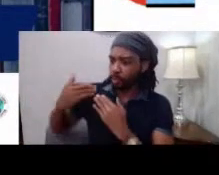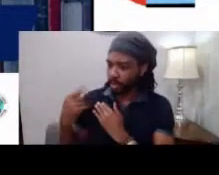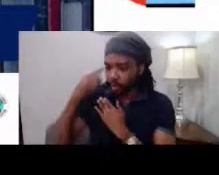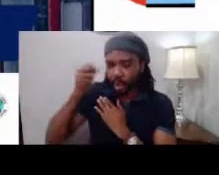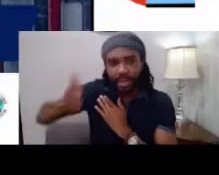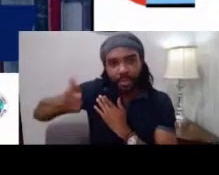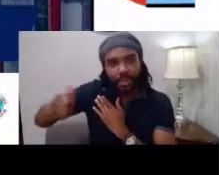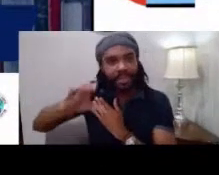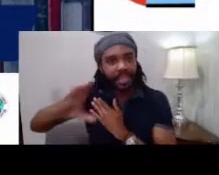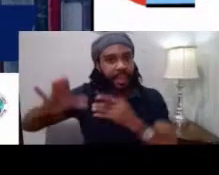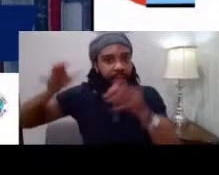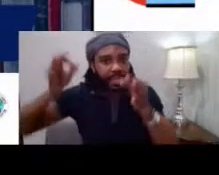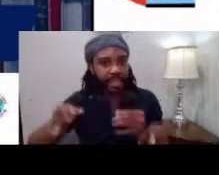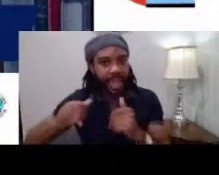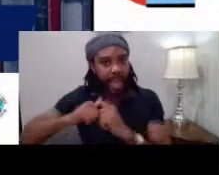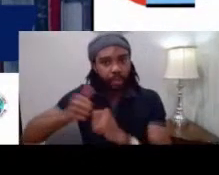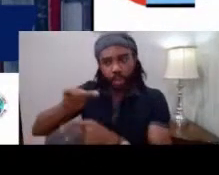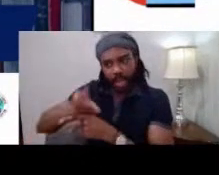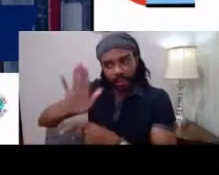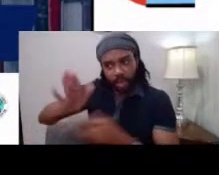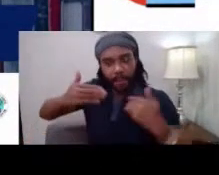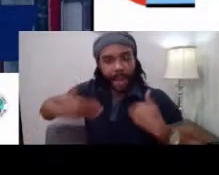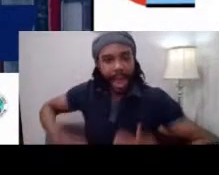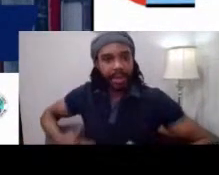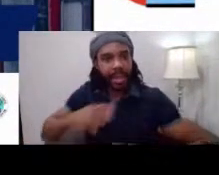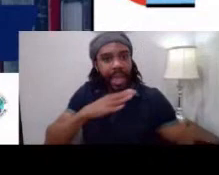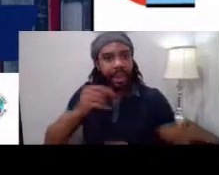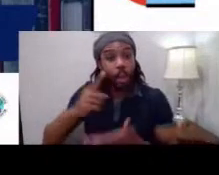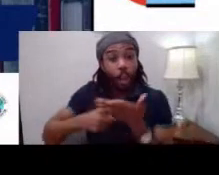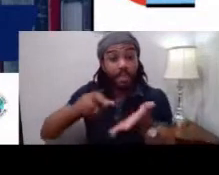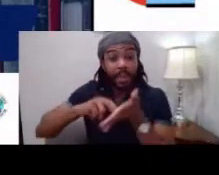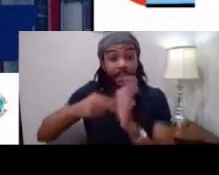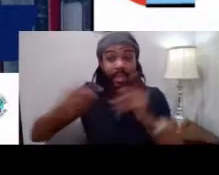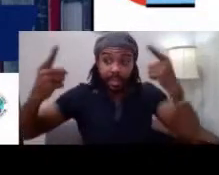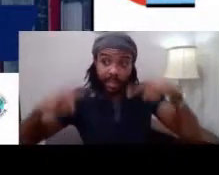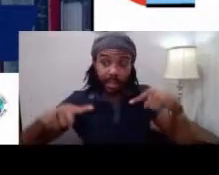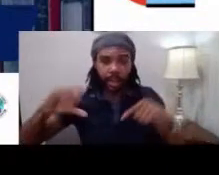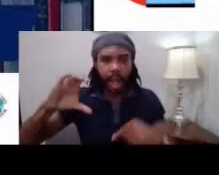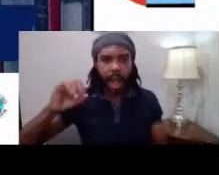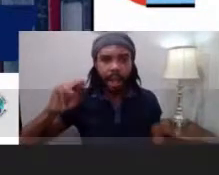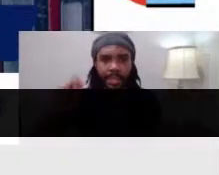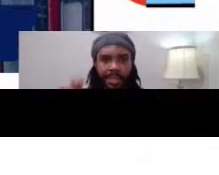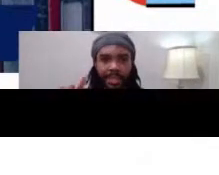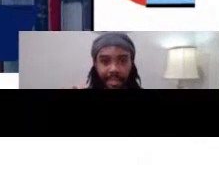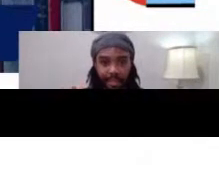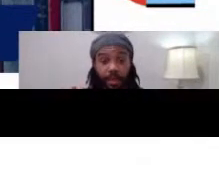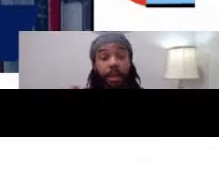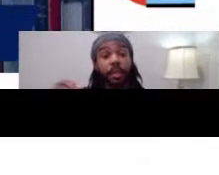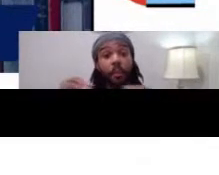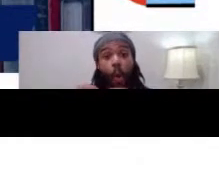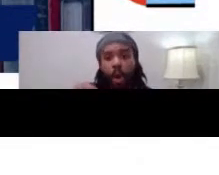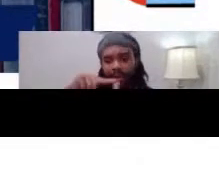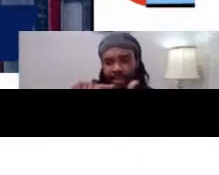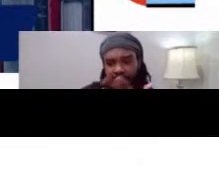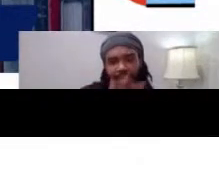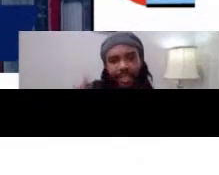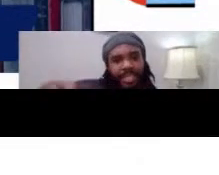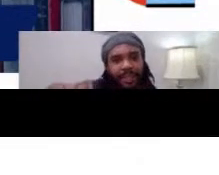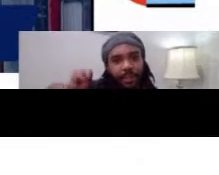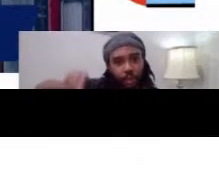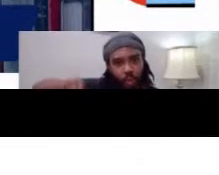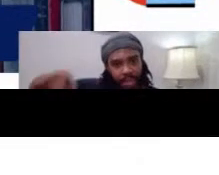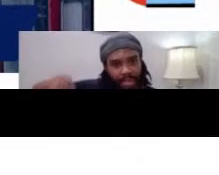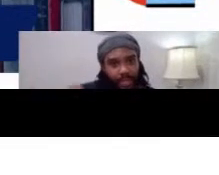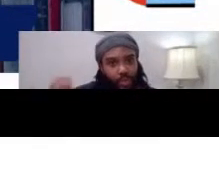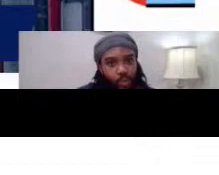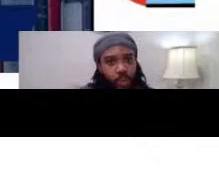take care of their bodies, and what consent actually means. The more tools we give our children and our students, the better